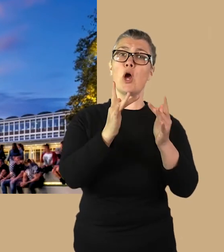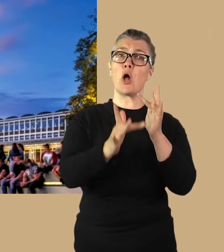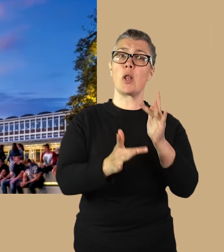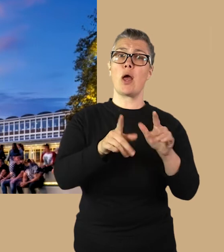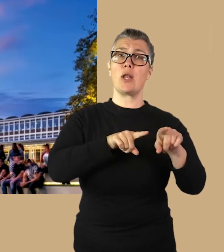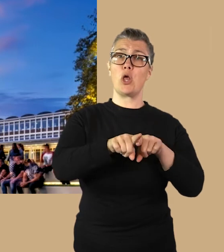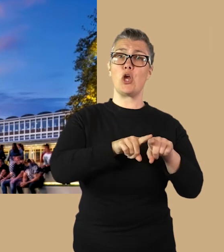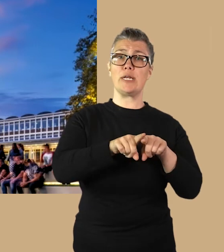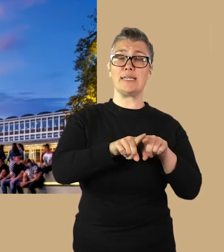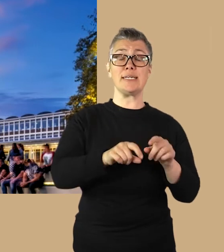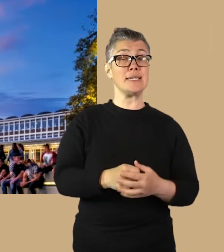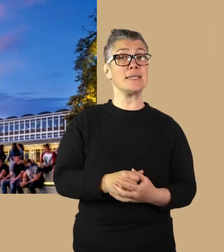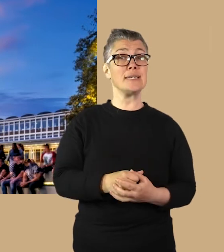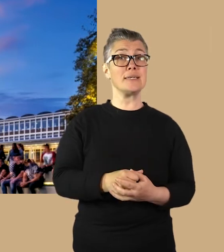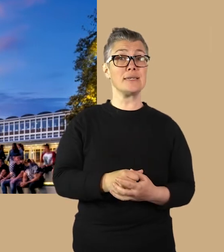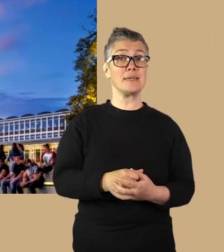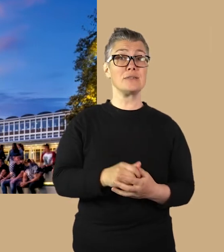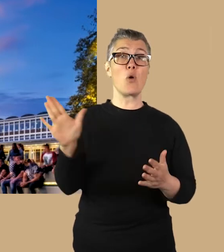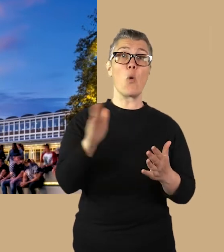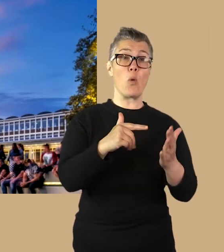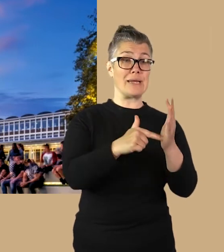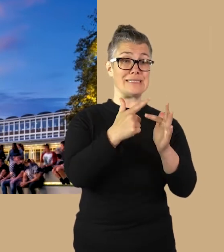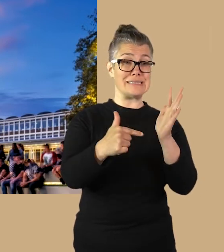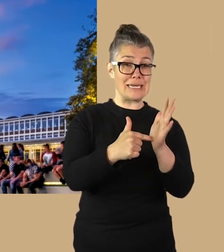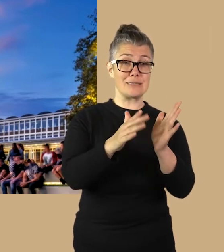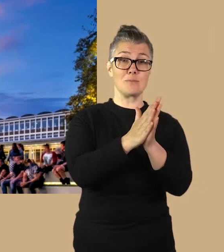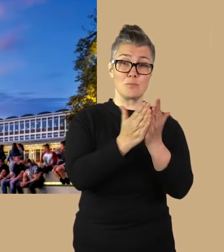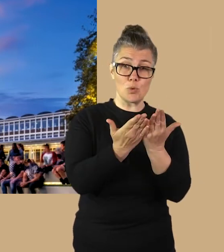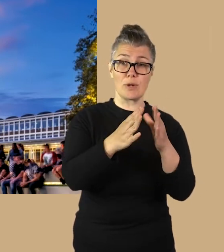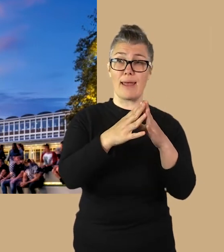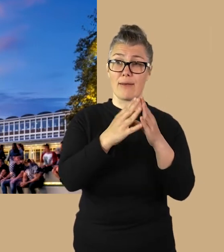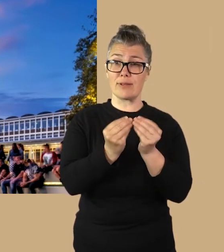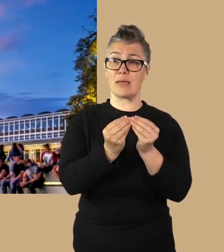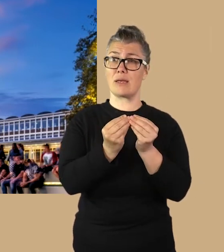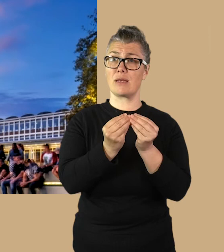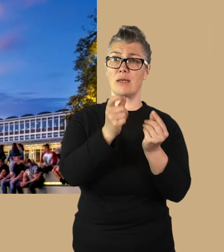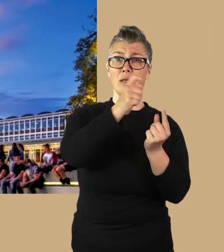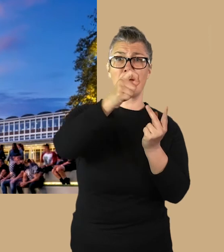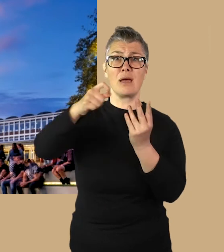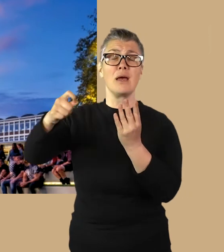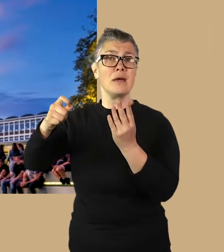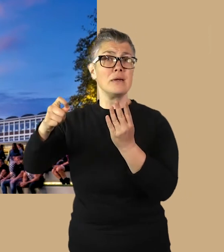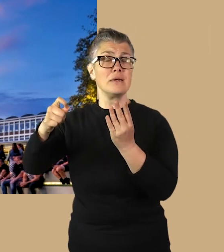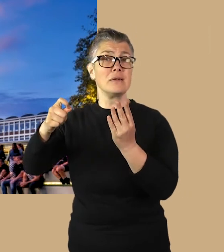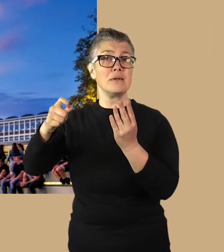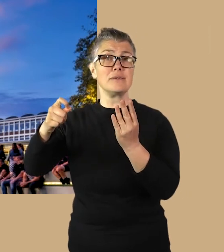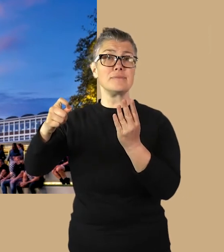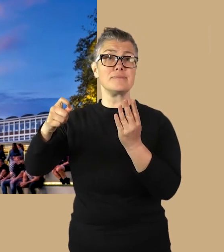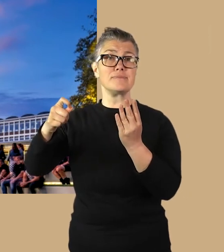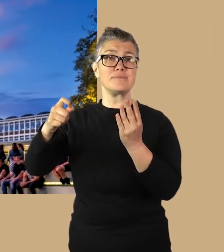learning so much to the fact that all of our textbooks and all other things of